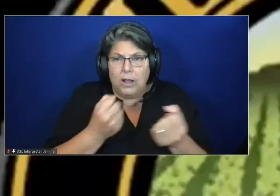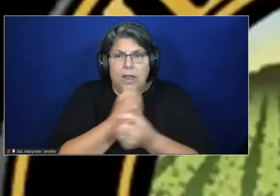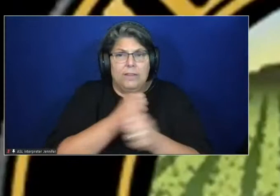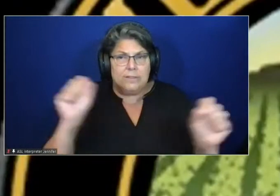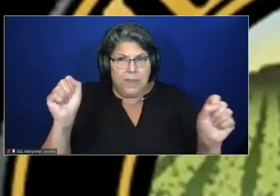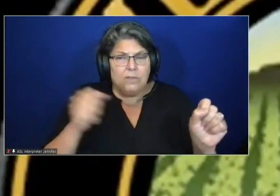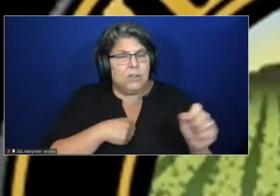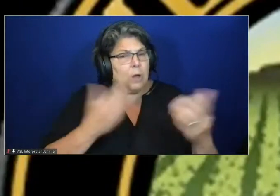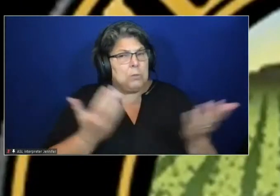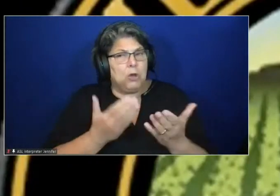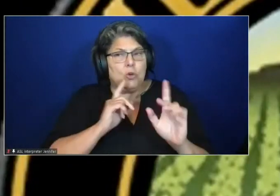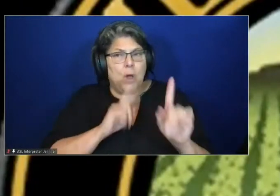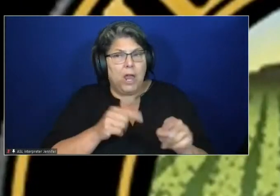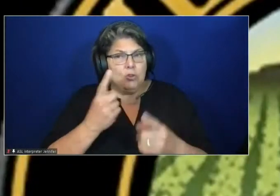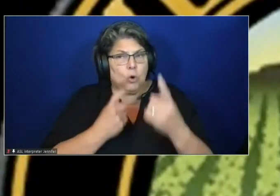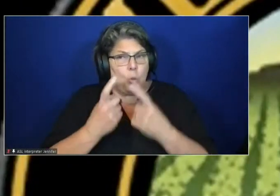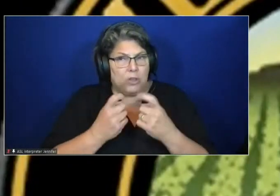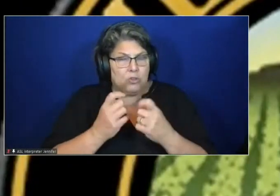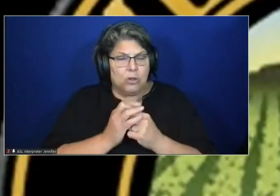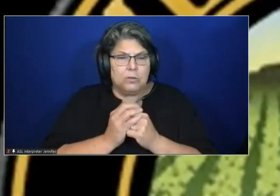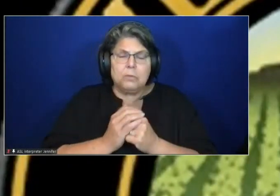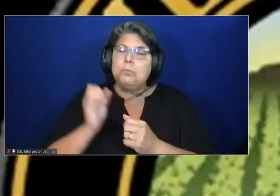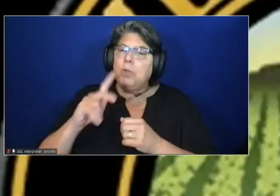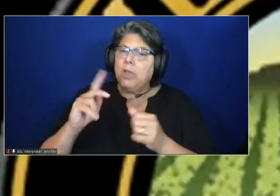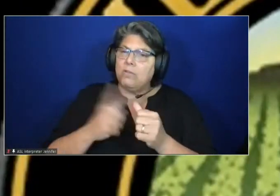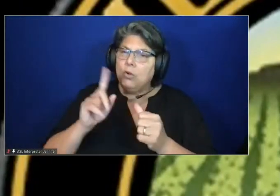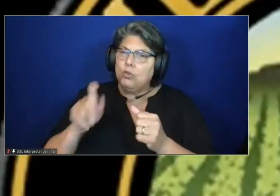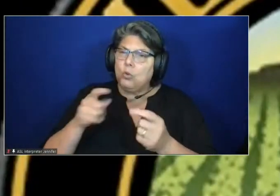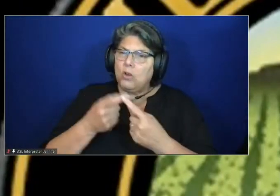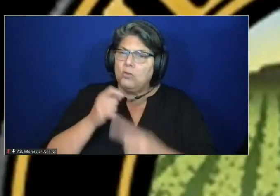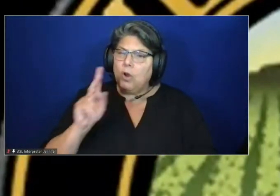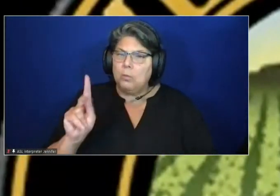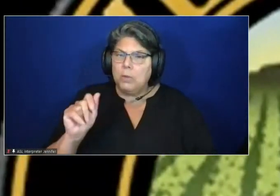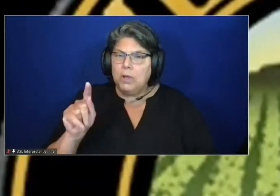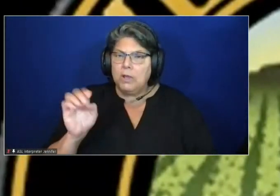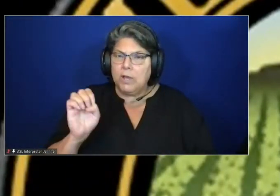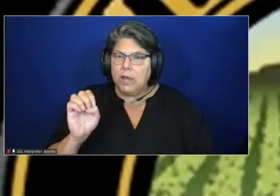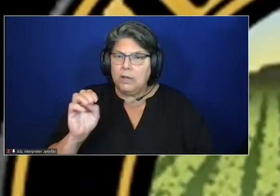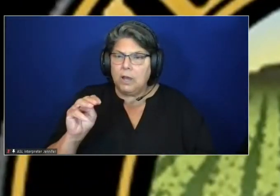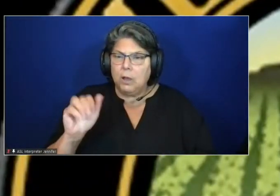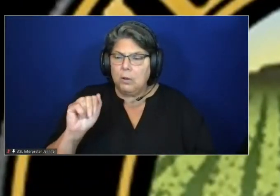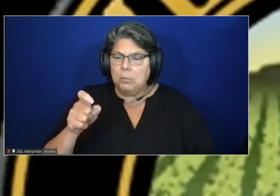Thank you, Dr. Coren. First question is going to come from Kate Maxwell with Mendocino Voice.